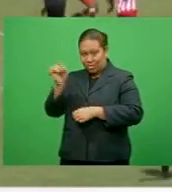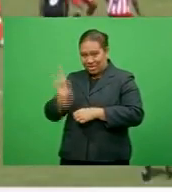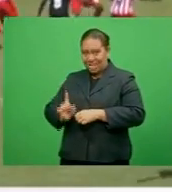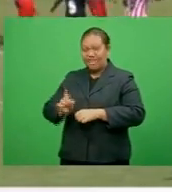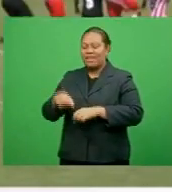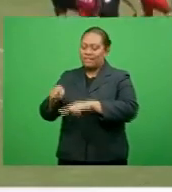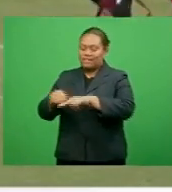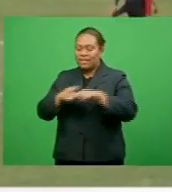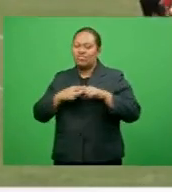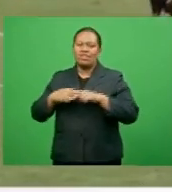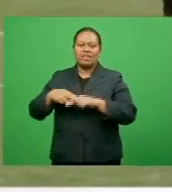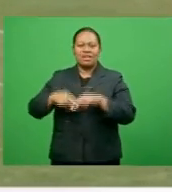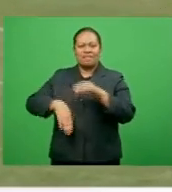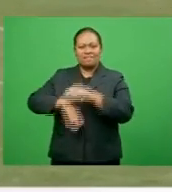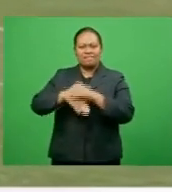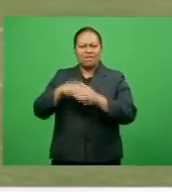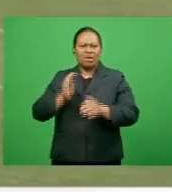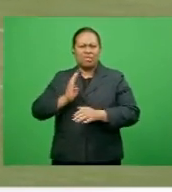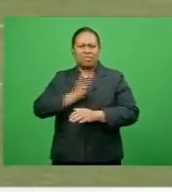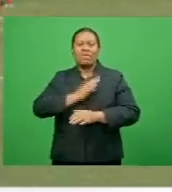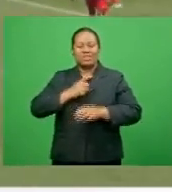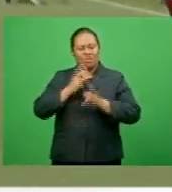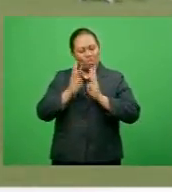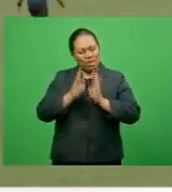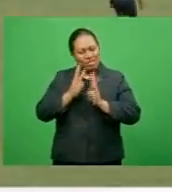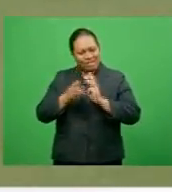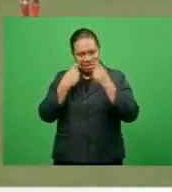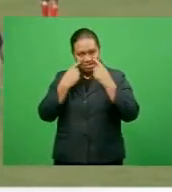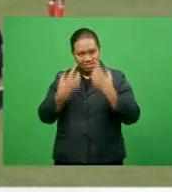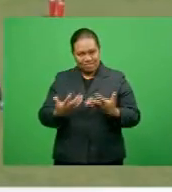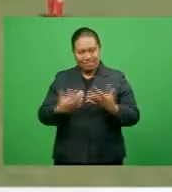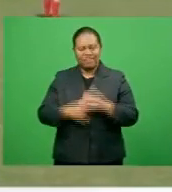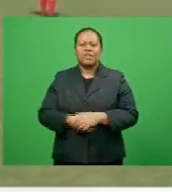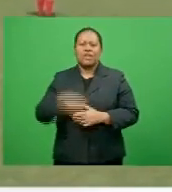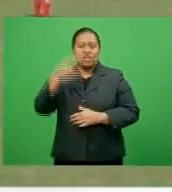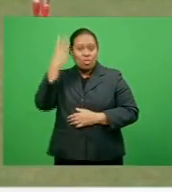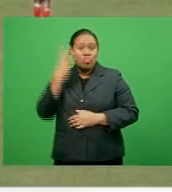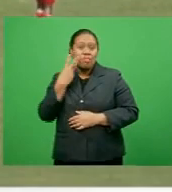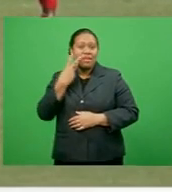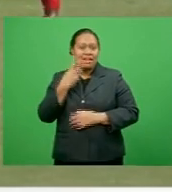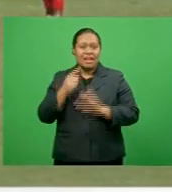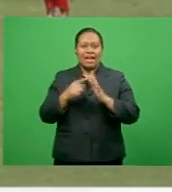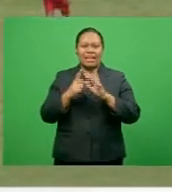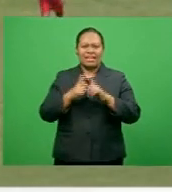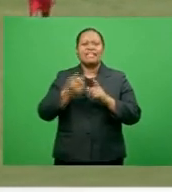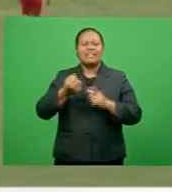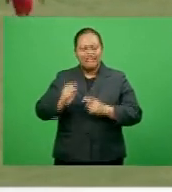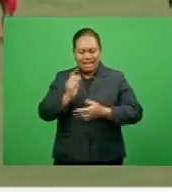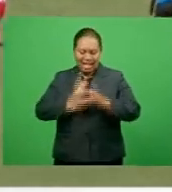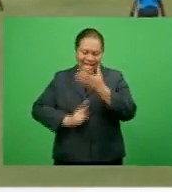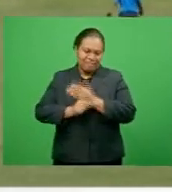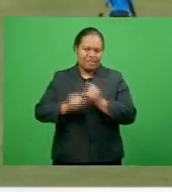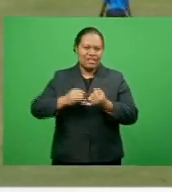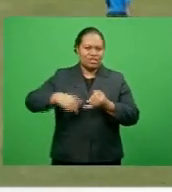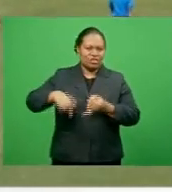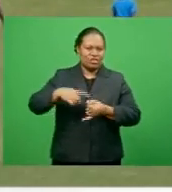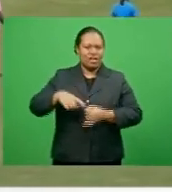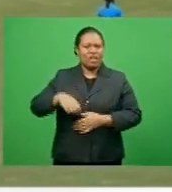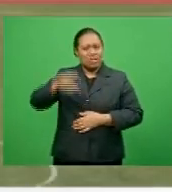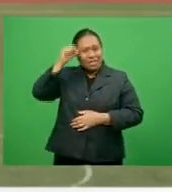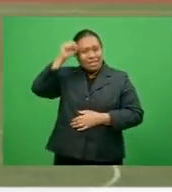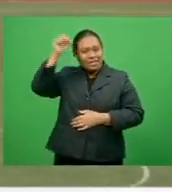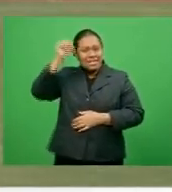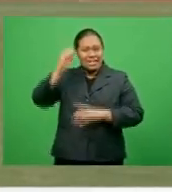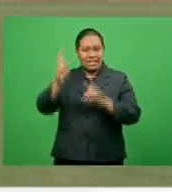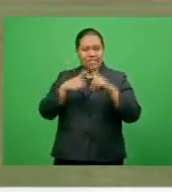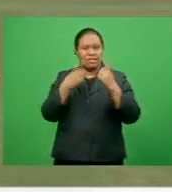morning due to adverse weather conditions. Yusuf adds the women's IDC will still be played in Suva. He says the senior division may